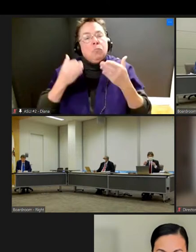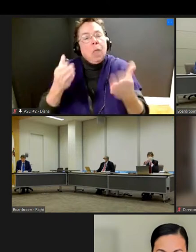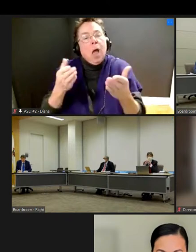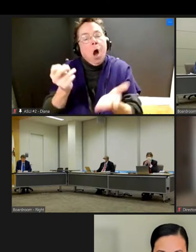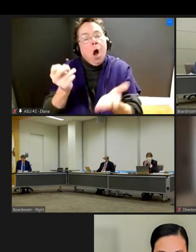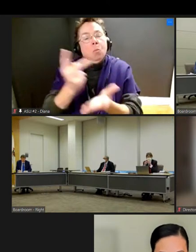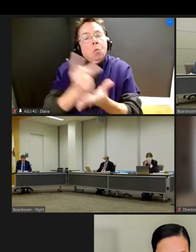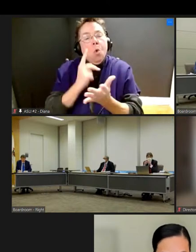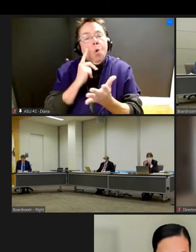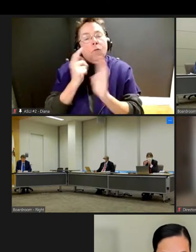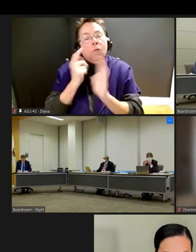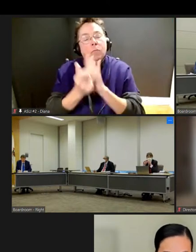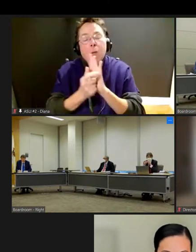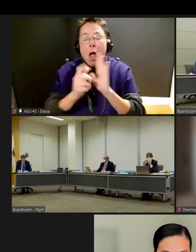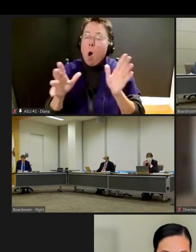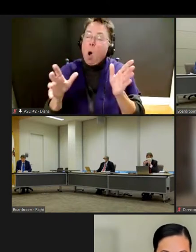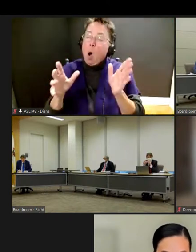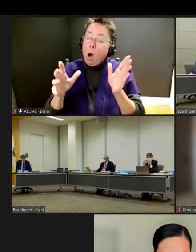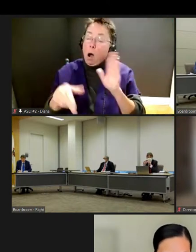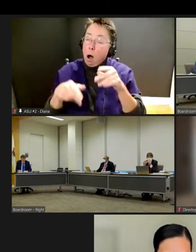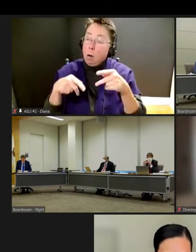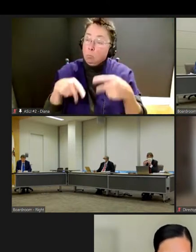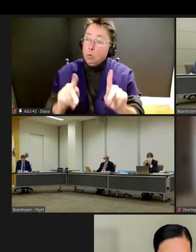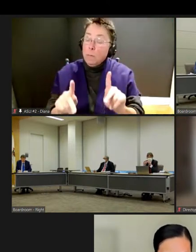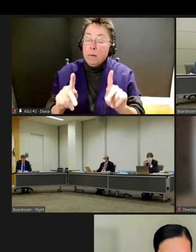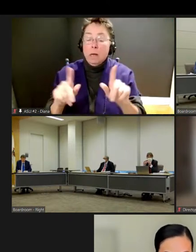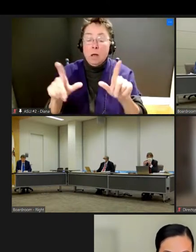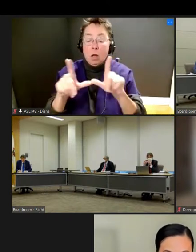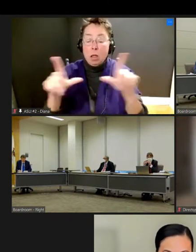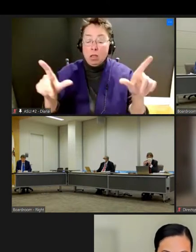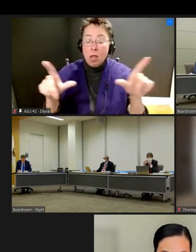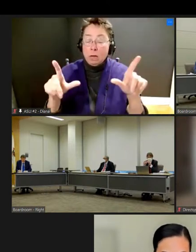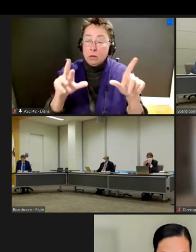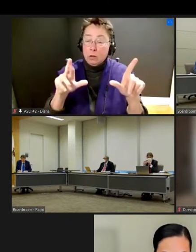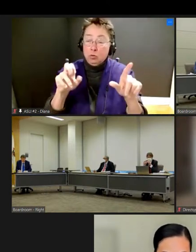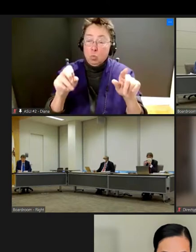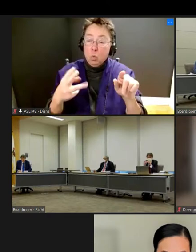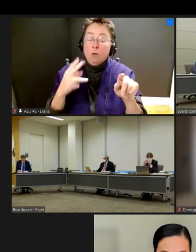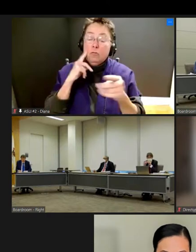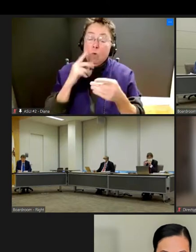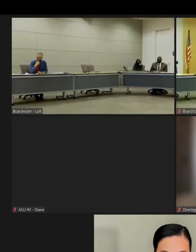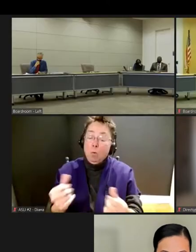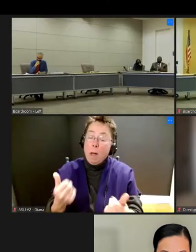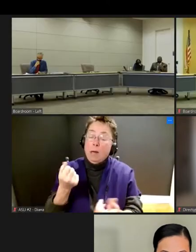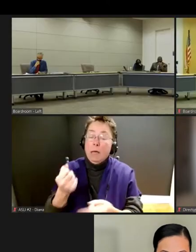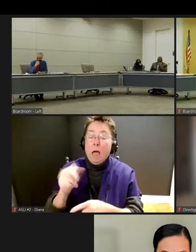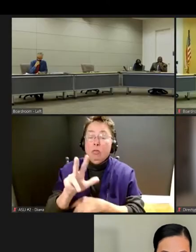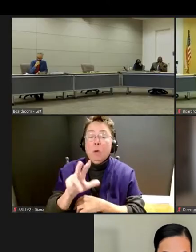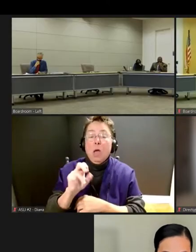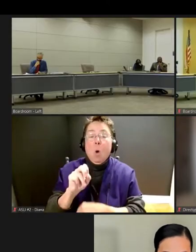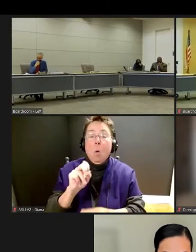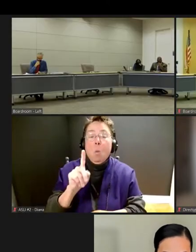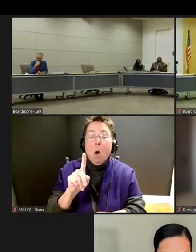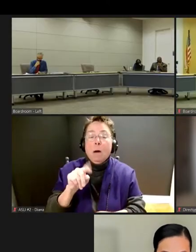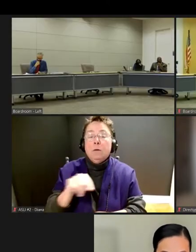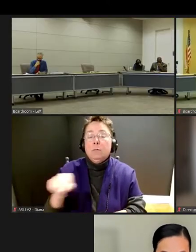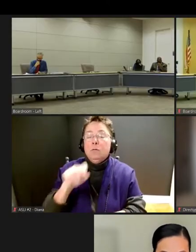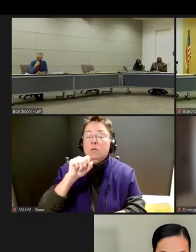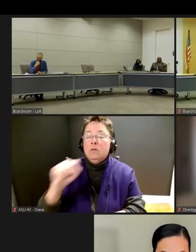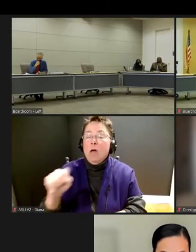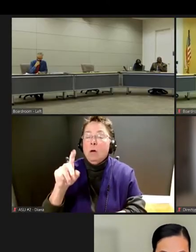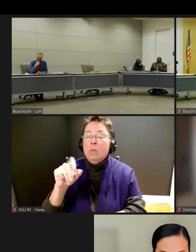ordinance authorizing a license agreement with Rush University Medical Center for property located at 301 to 339 South Damon